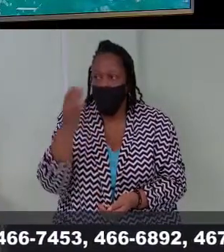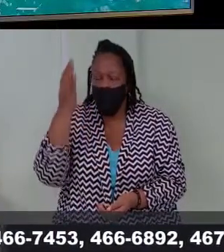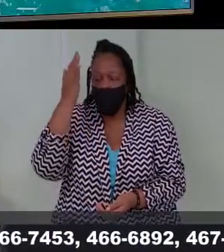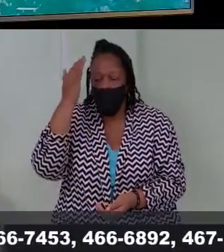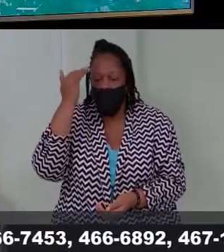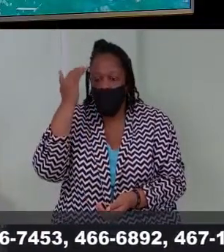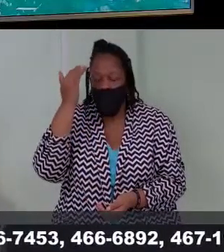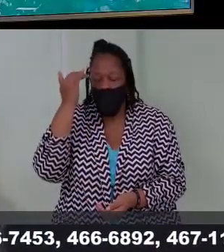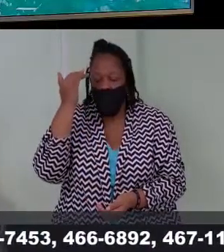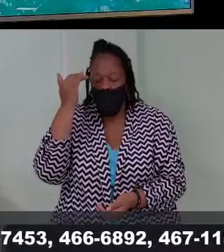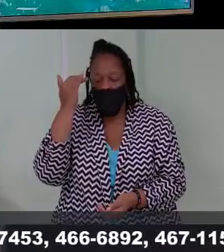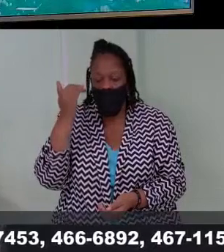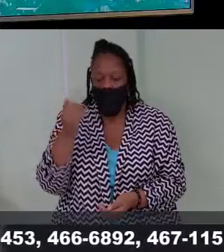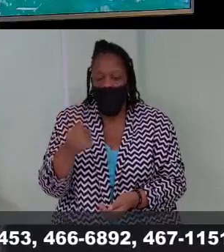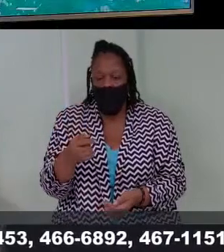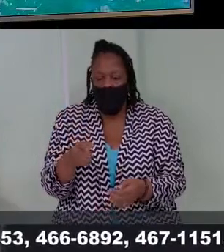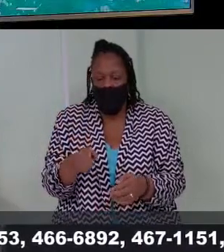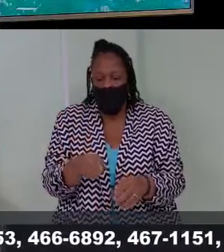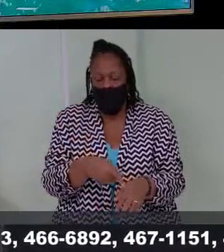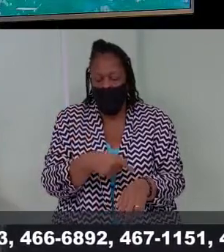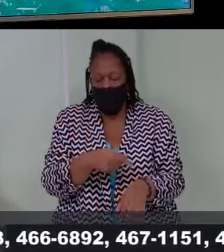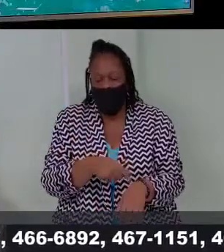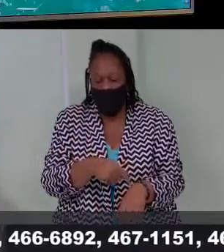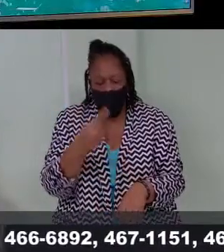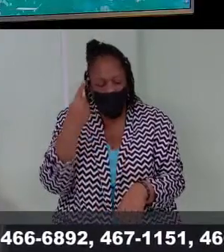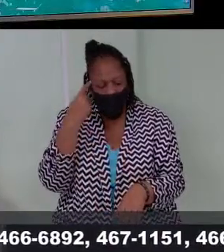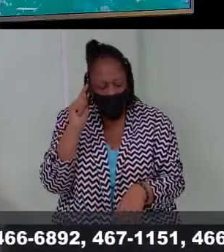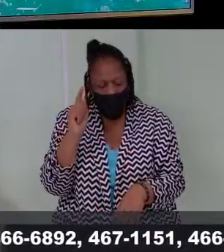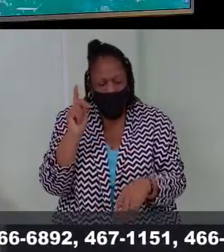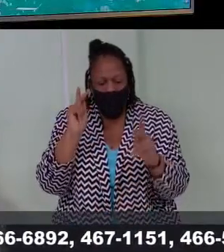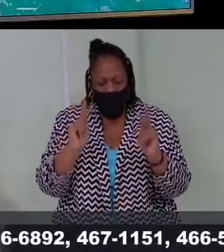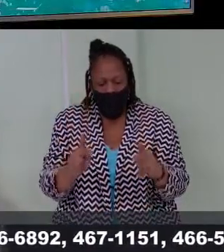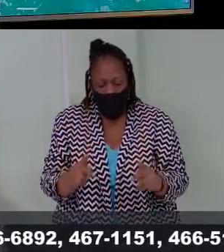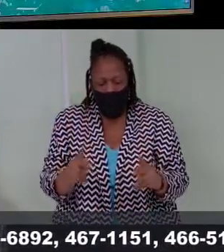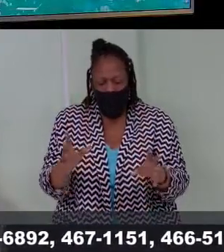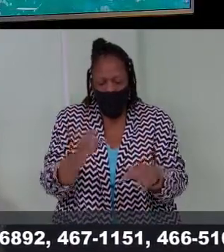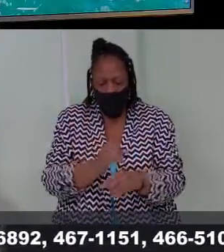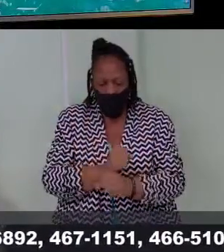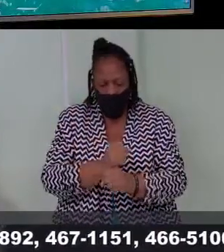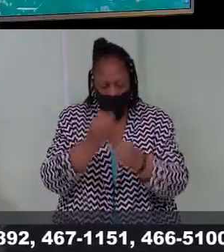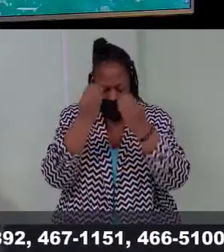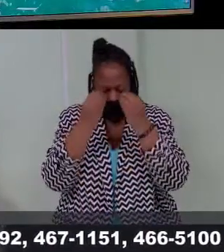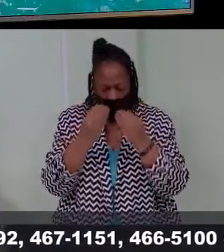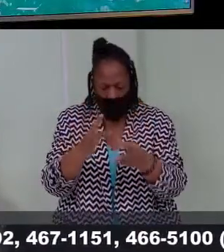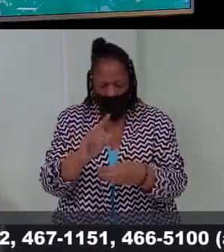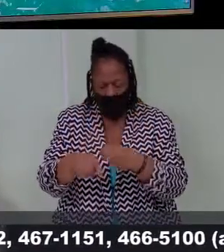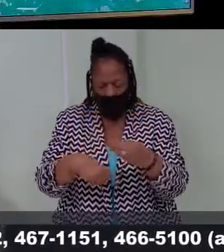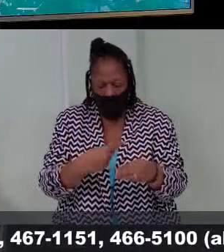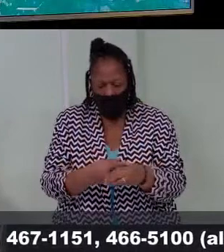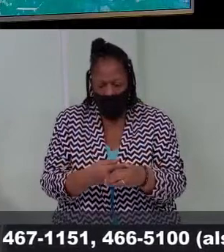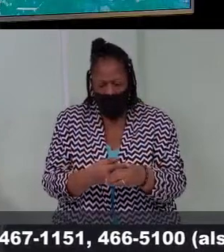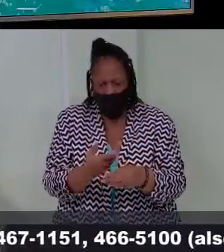Shouldn't the public be informed immediately on such critical situations?